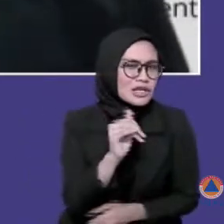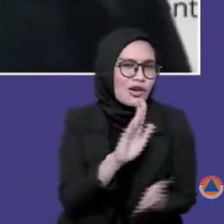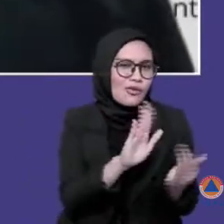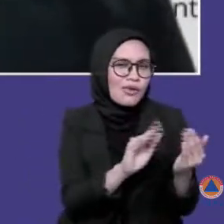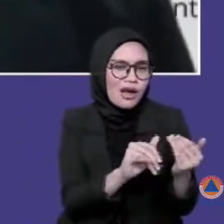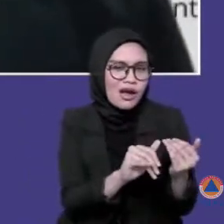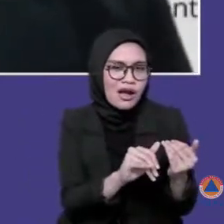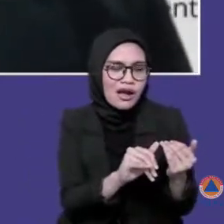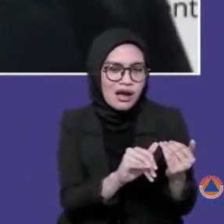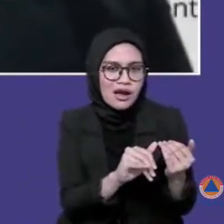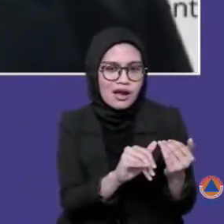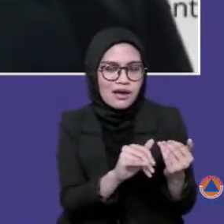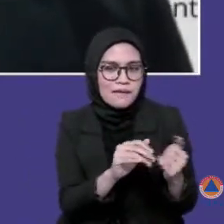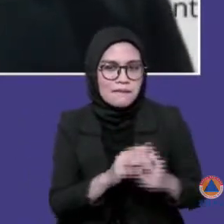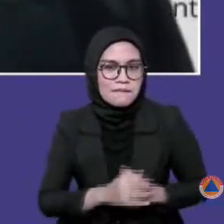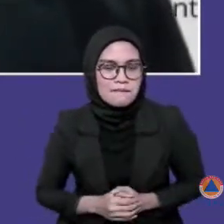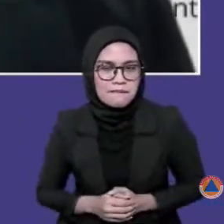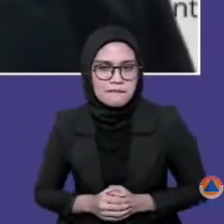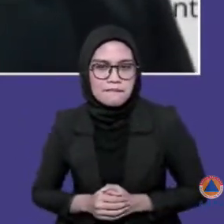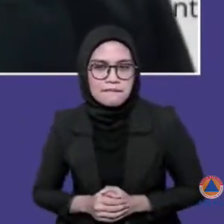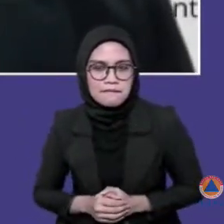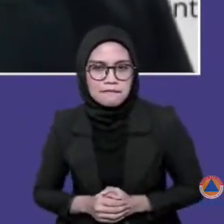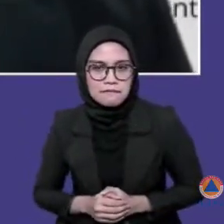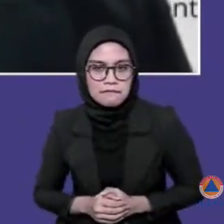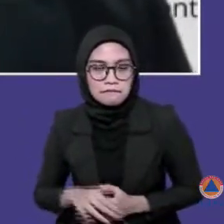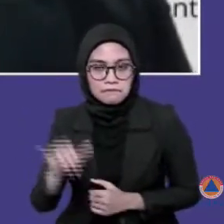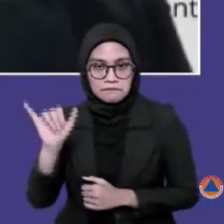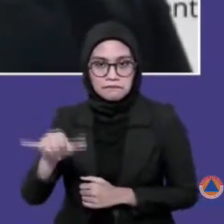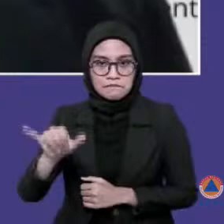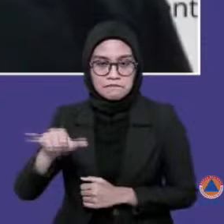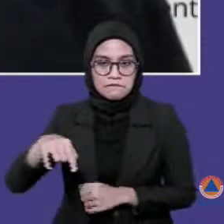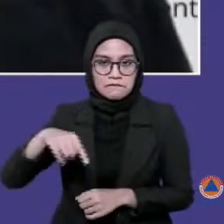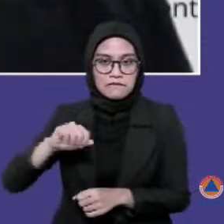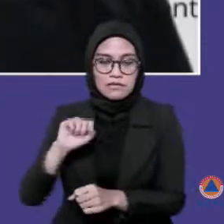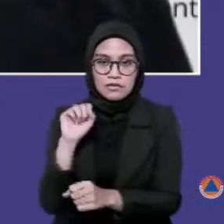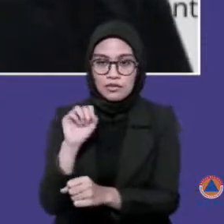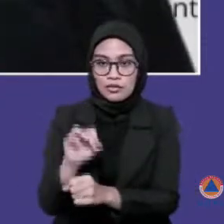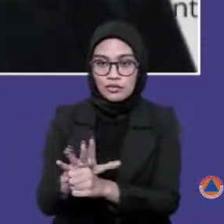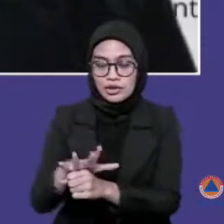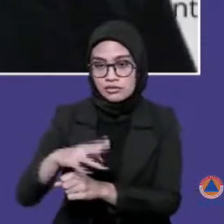Yeah, it's really related to visas, particularly for foreign journalists.